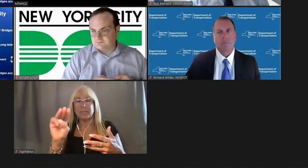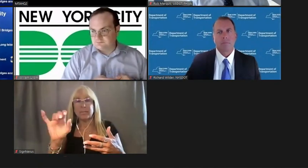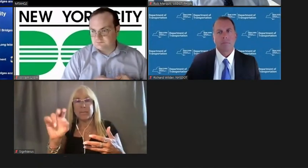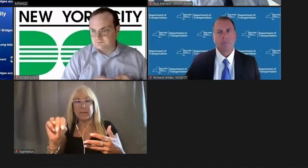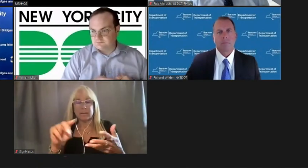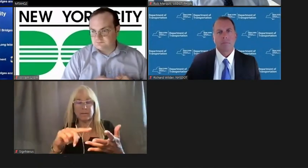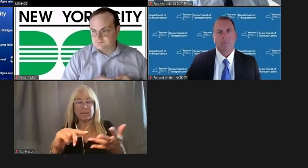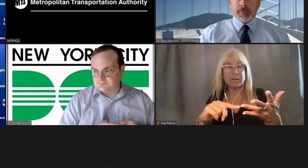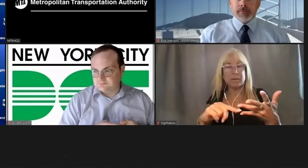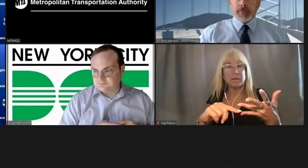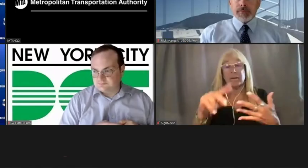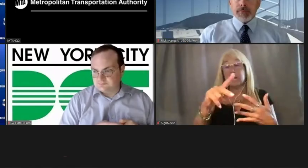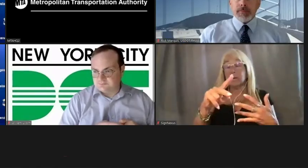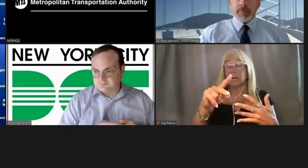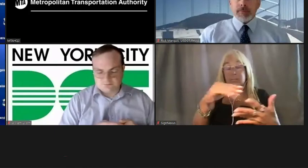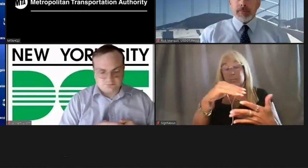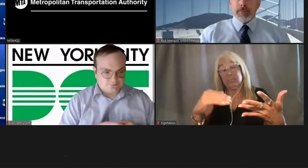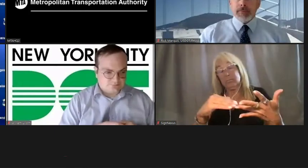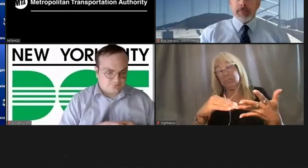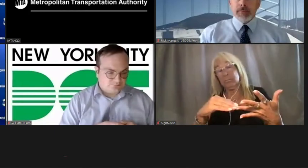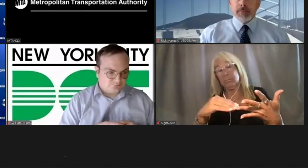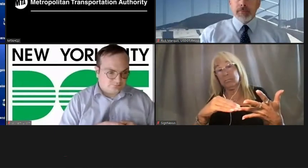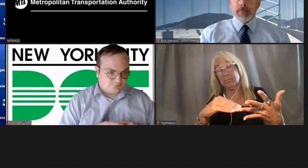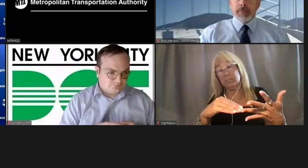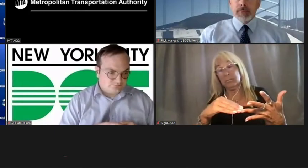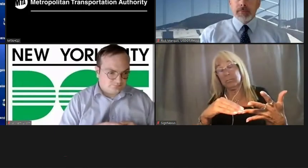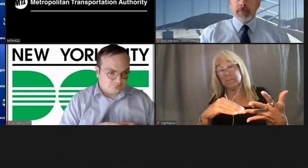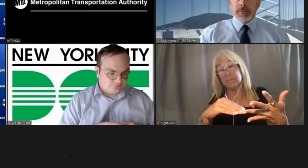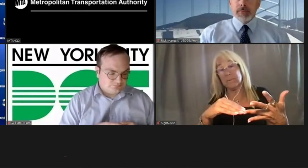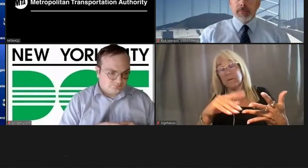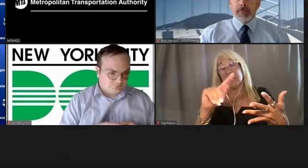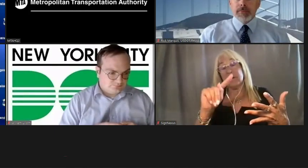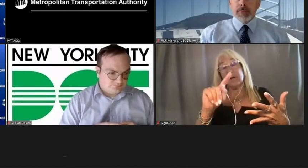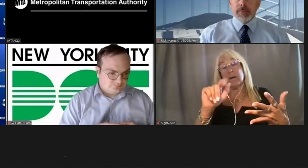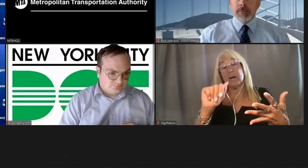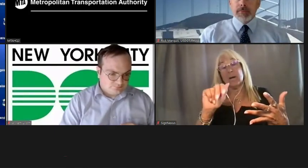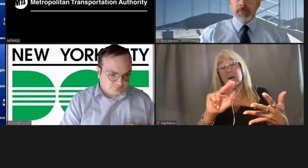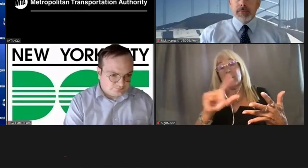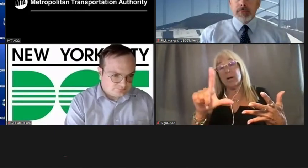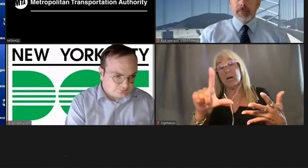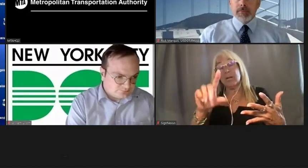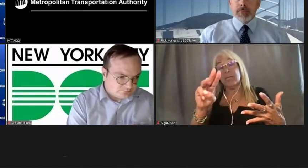next speakers Pierre Benjamin followed by Tal barcelai